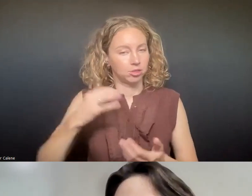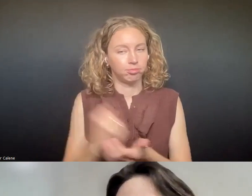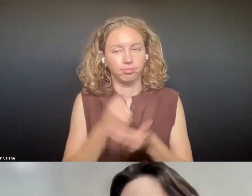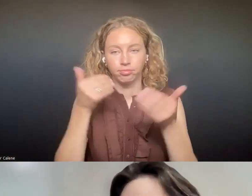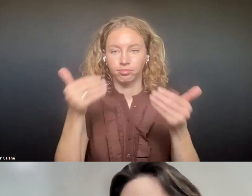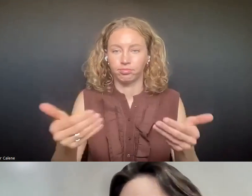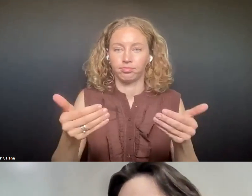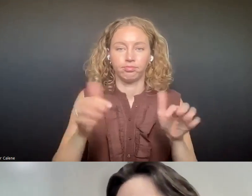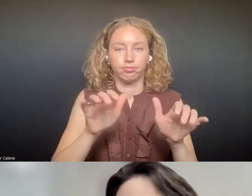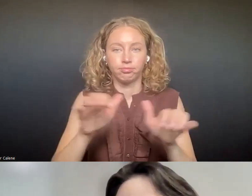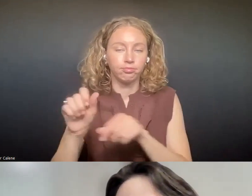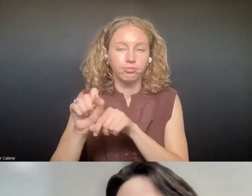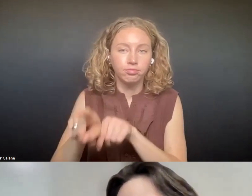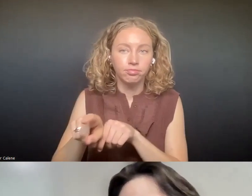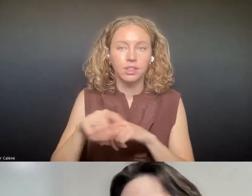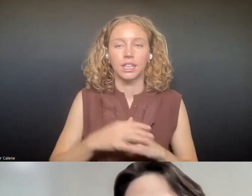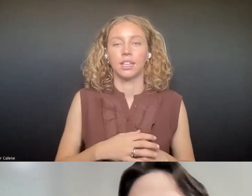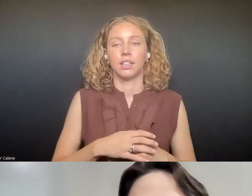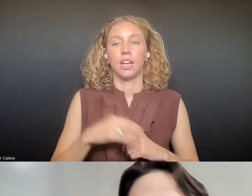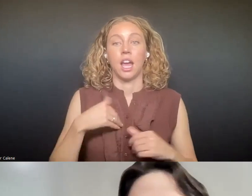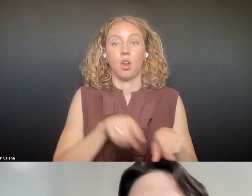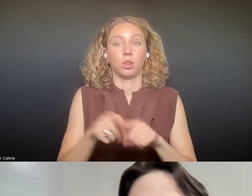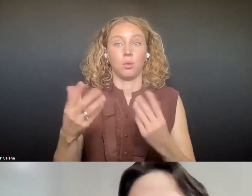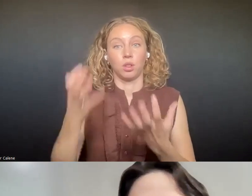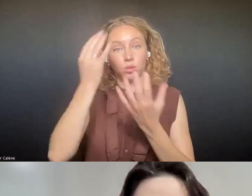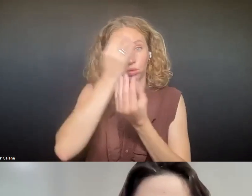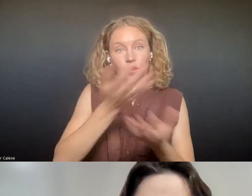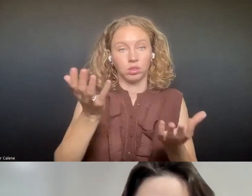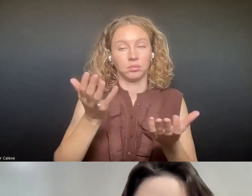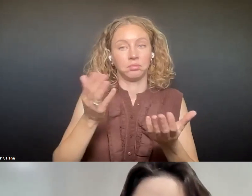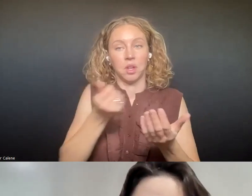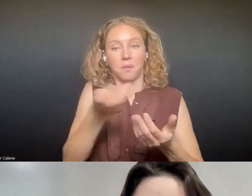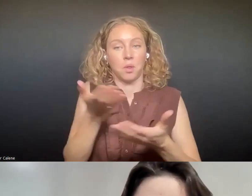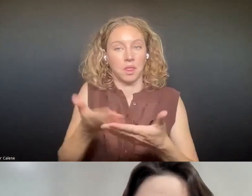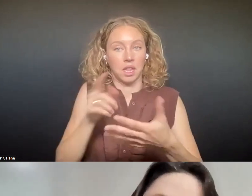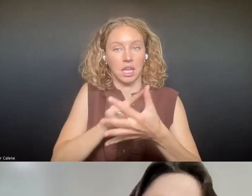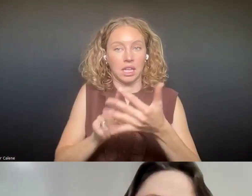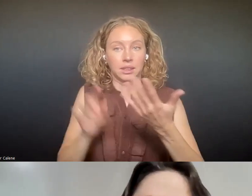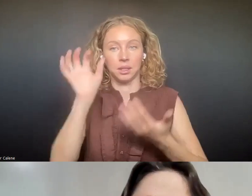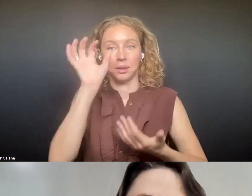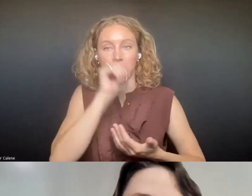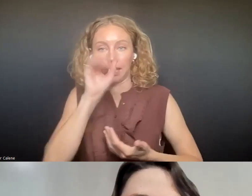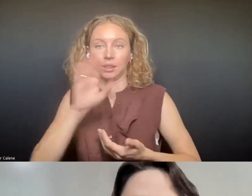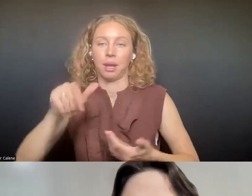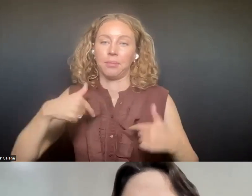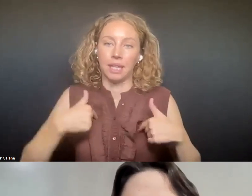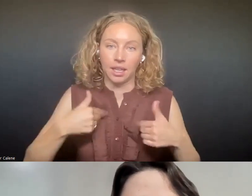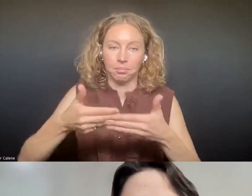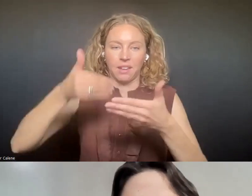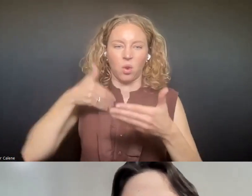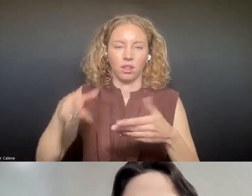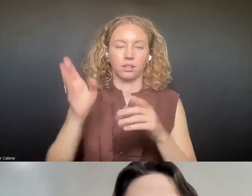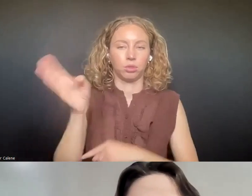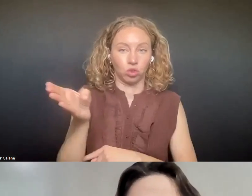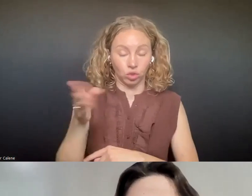free to chime in. I do also want to note a couple things that were missed by me earlier in the